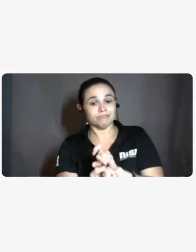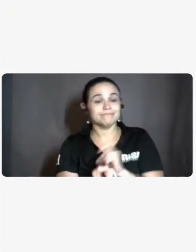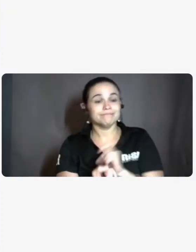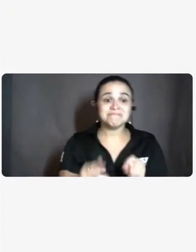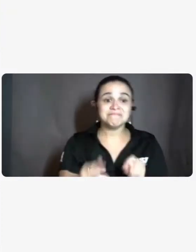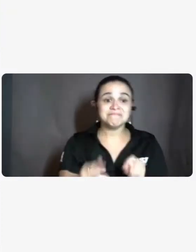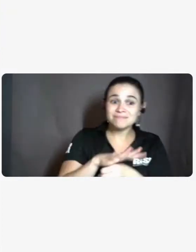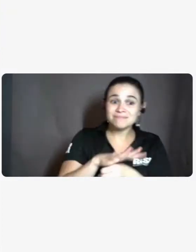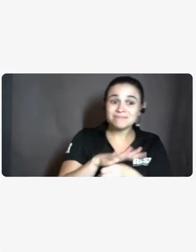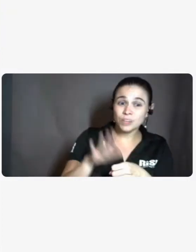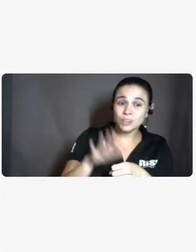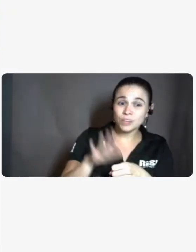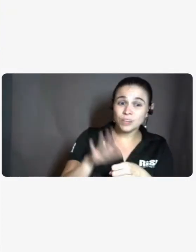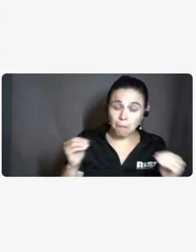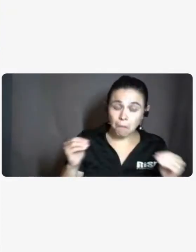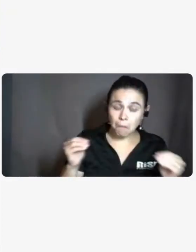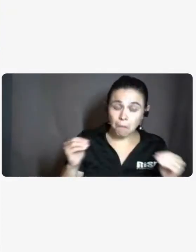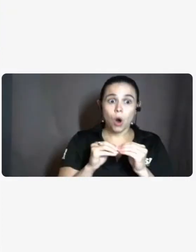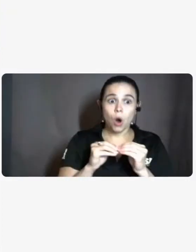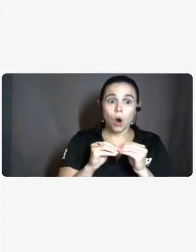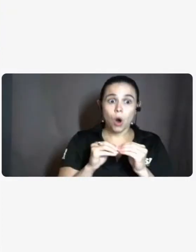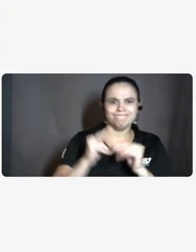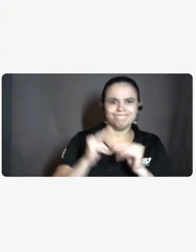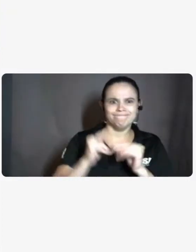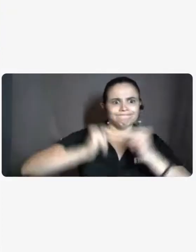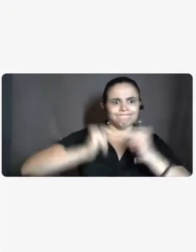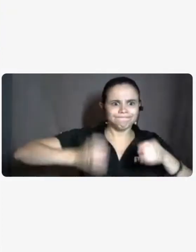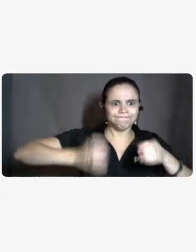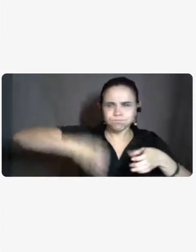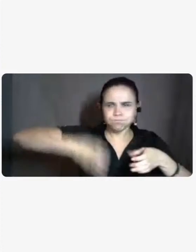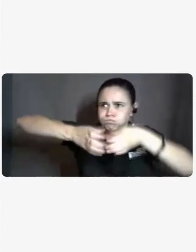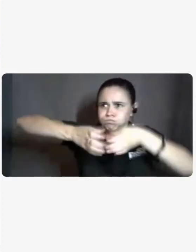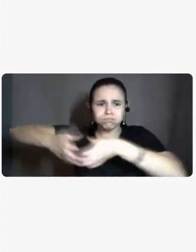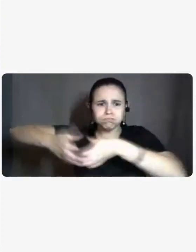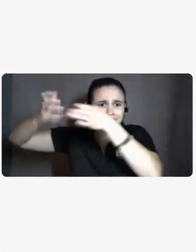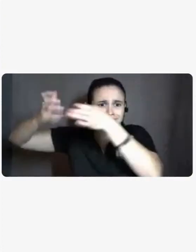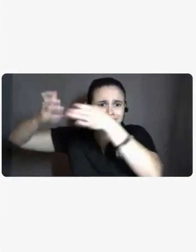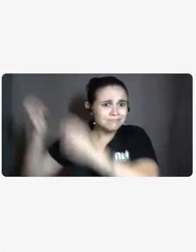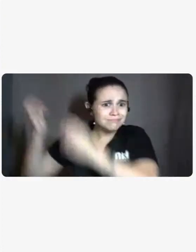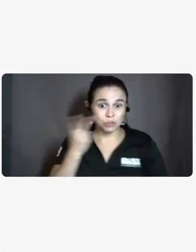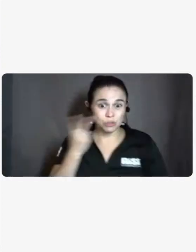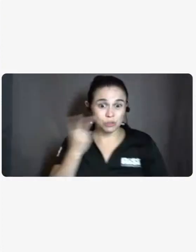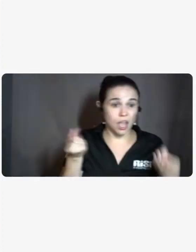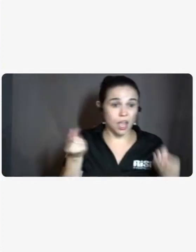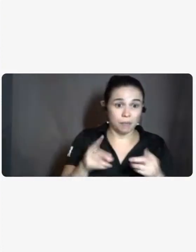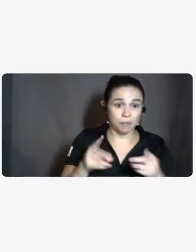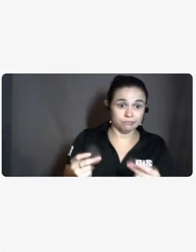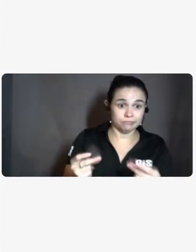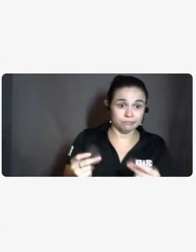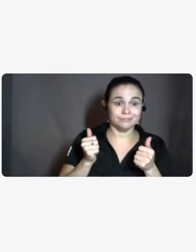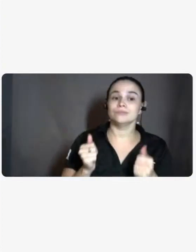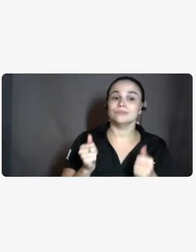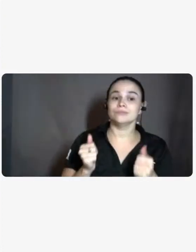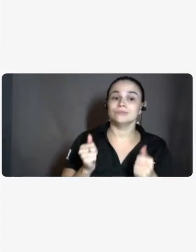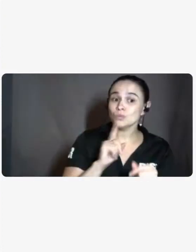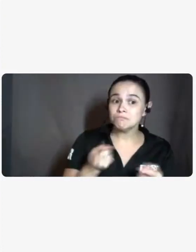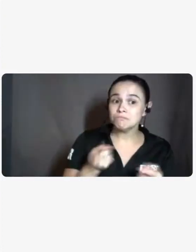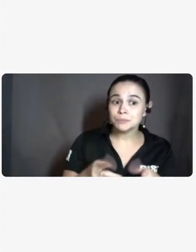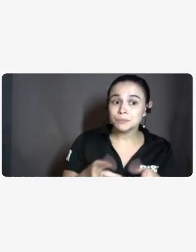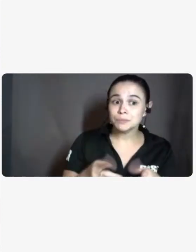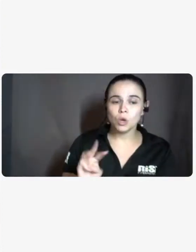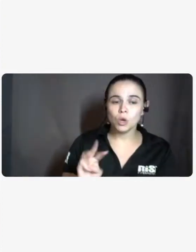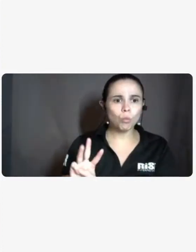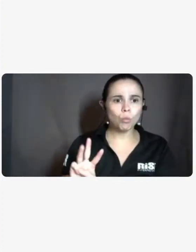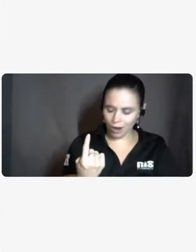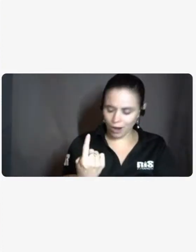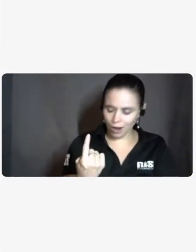it's happening overnight. You've seen basically one warehouse come in, and we know that there are